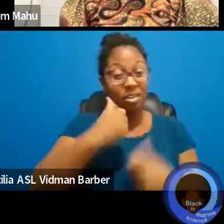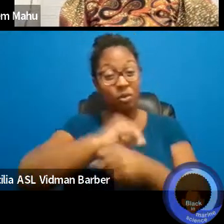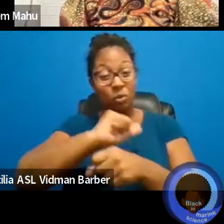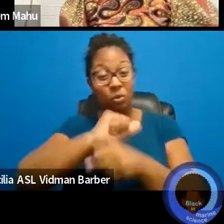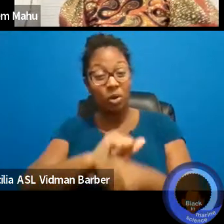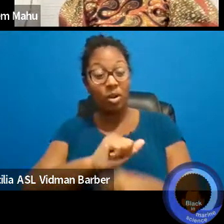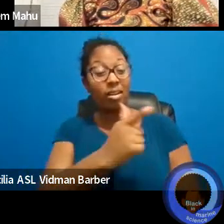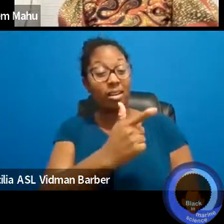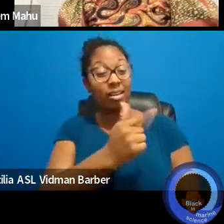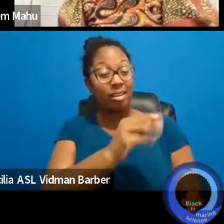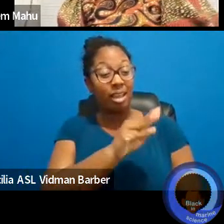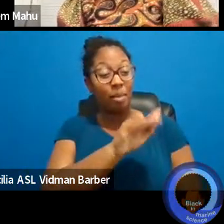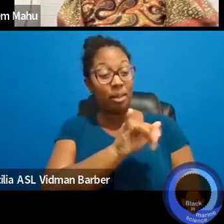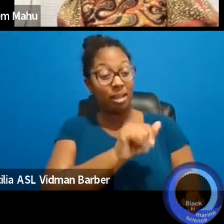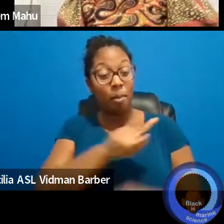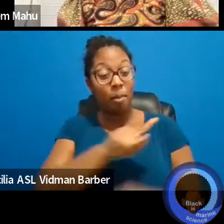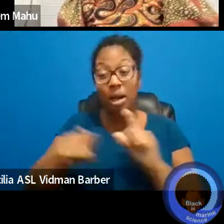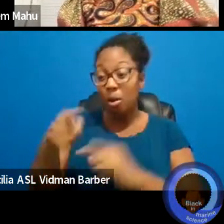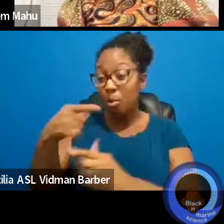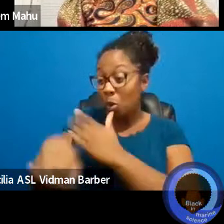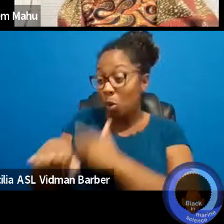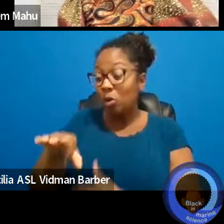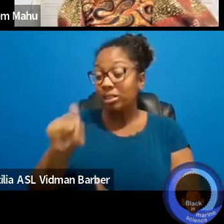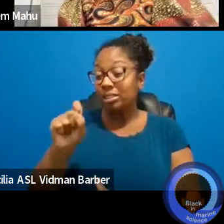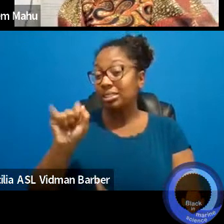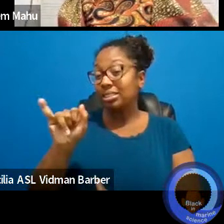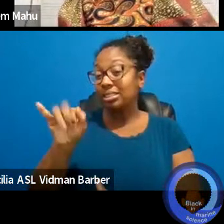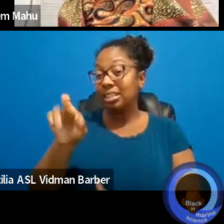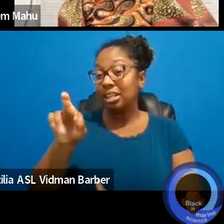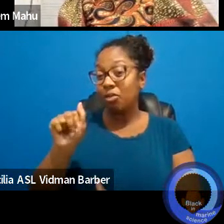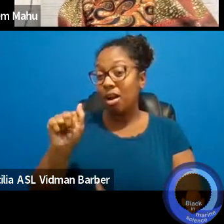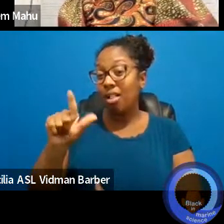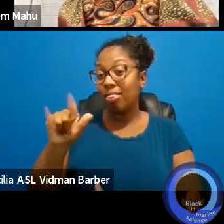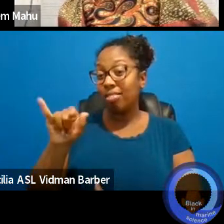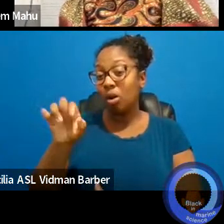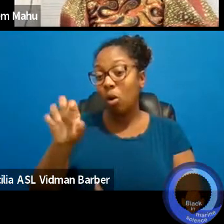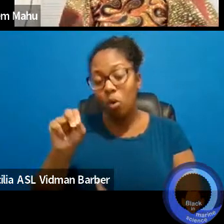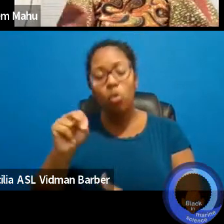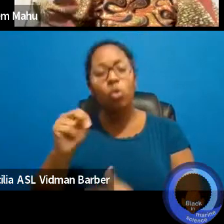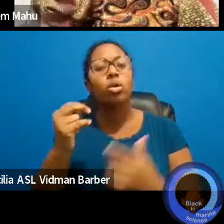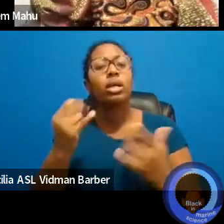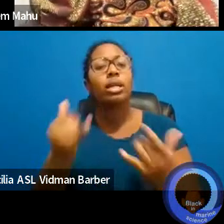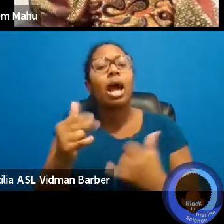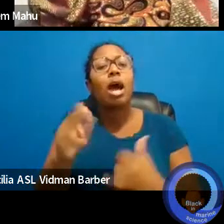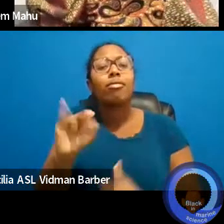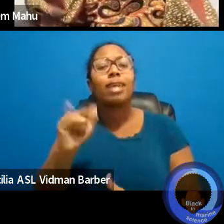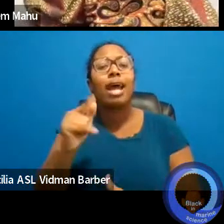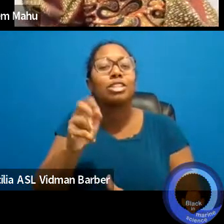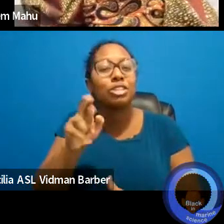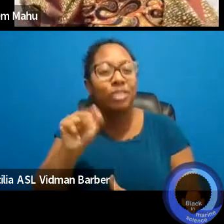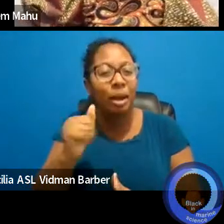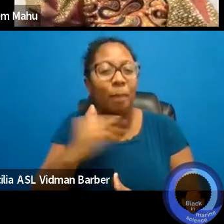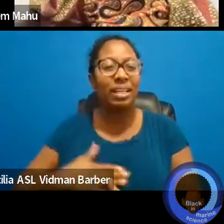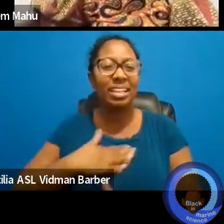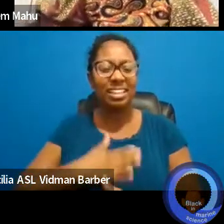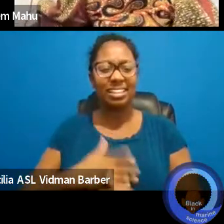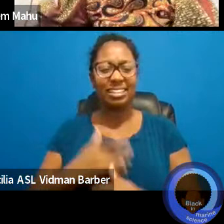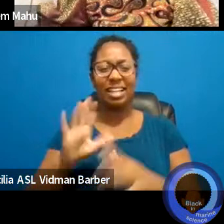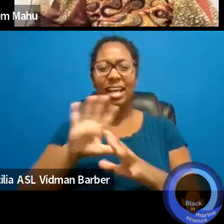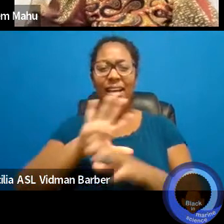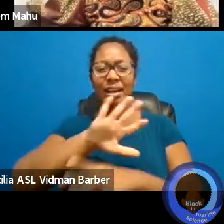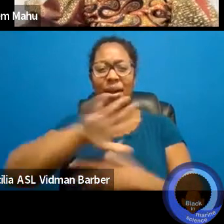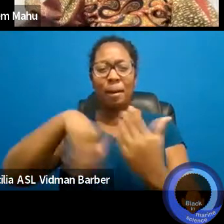but you were born in Sierra Leone and you're currently in Nigeria. So can you please give us one word for all three countries